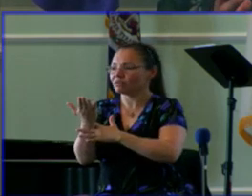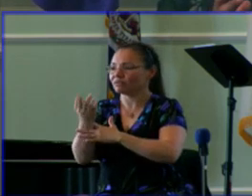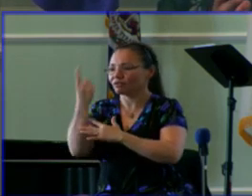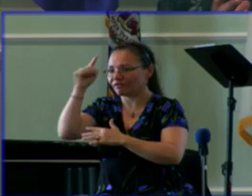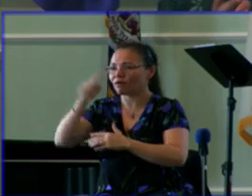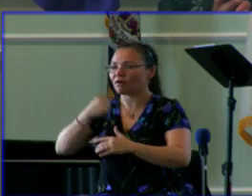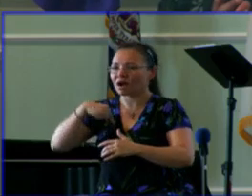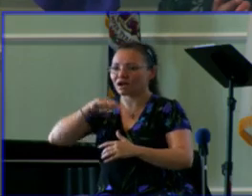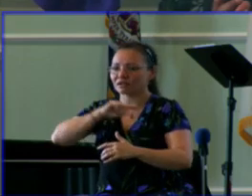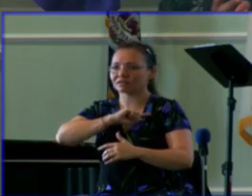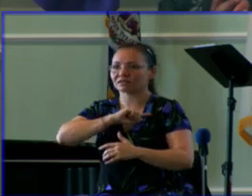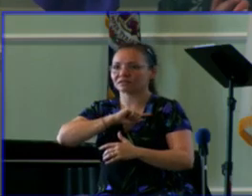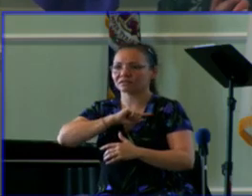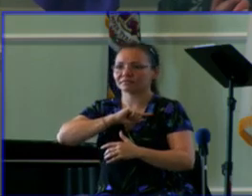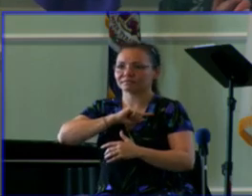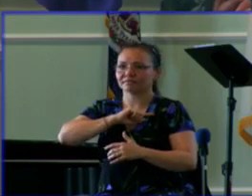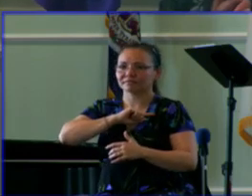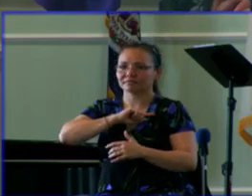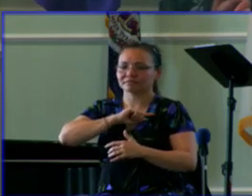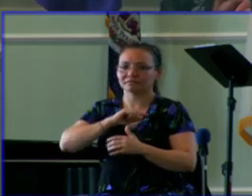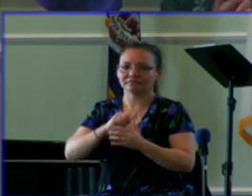for us.